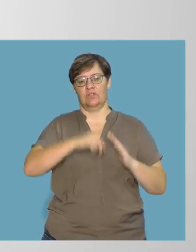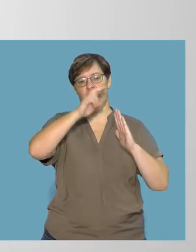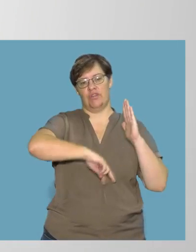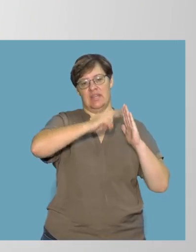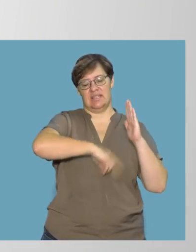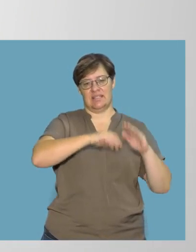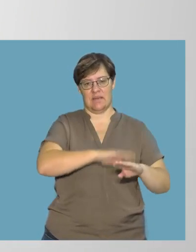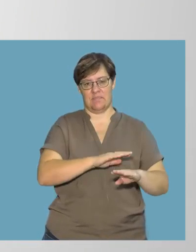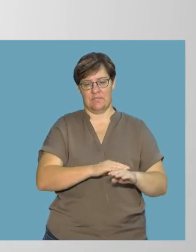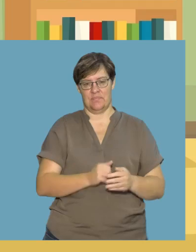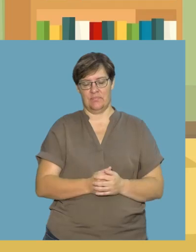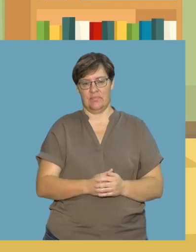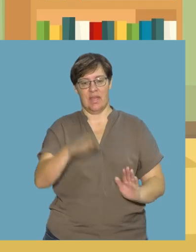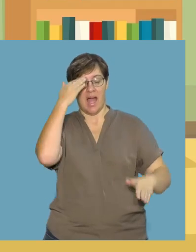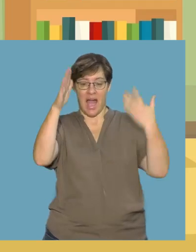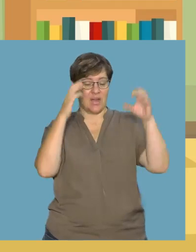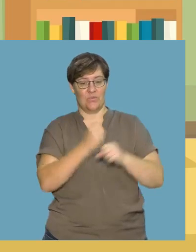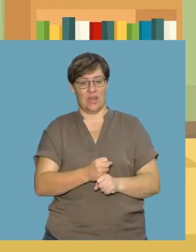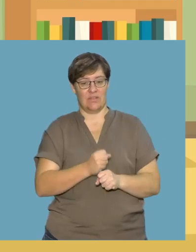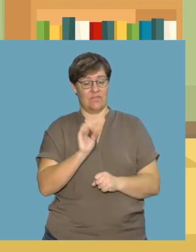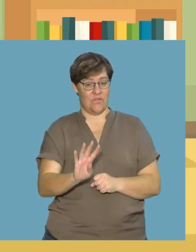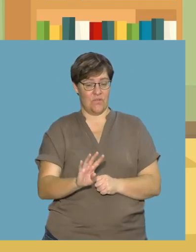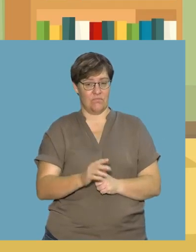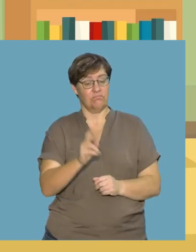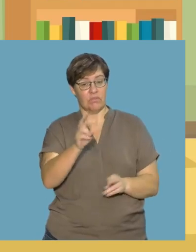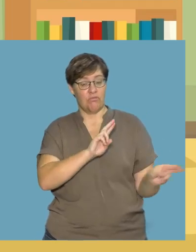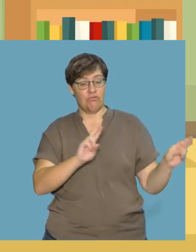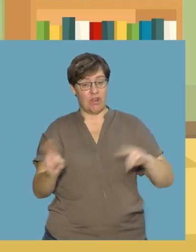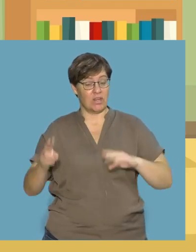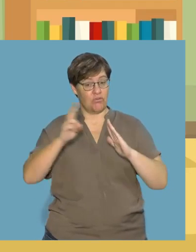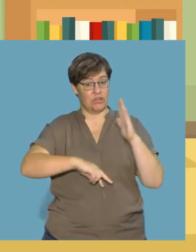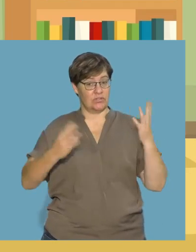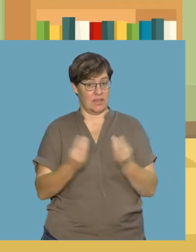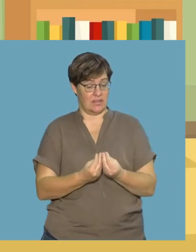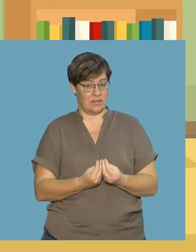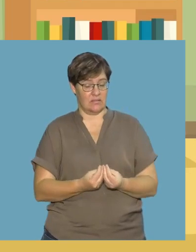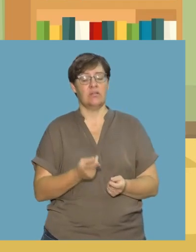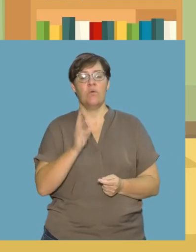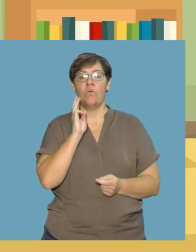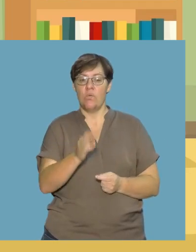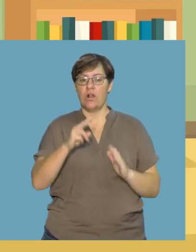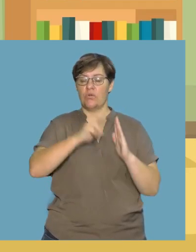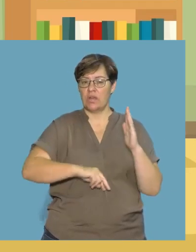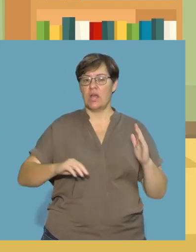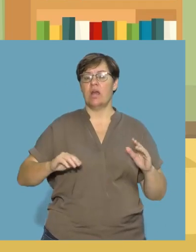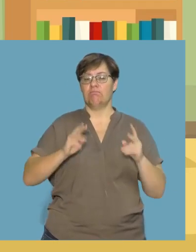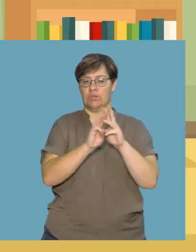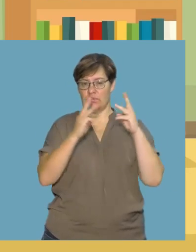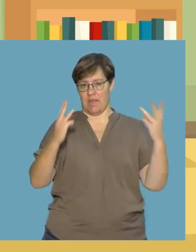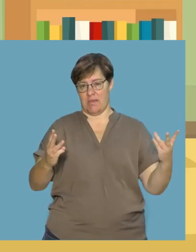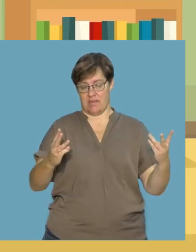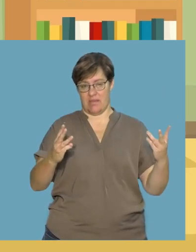Reading time. Hello, Grade 4s. Are you ready to read together? We are going to read a newspaper